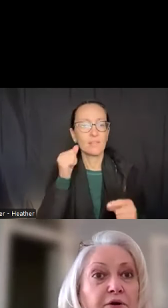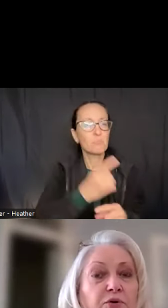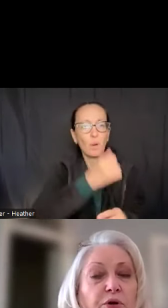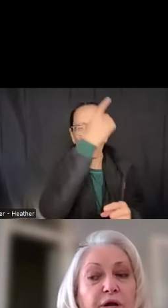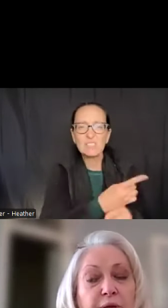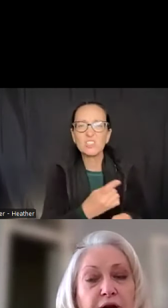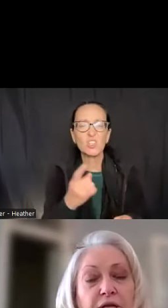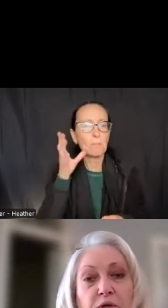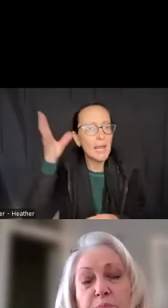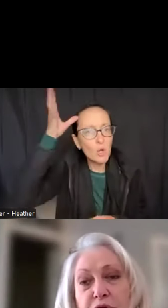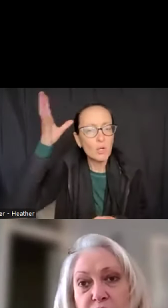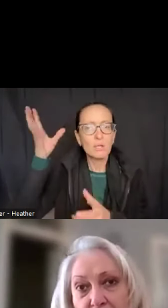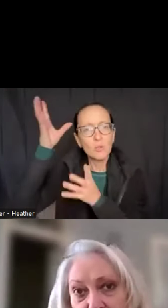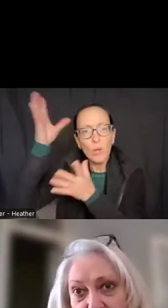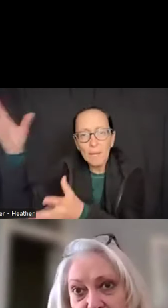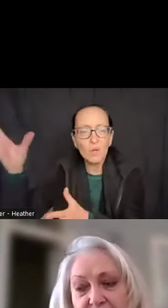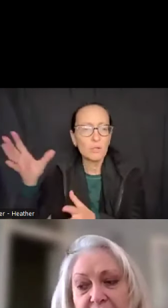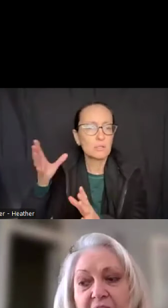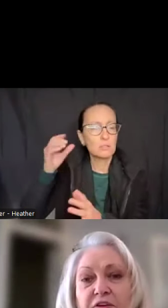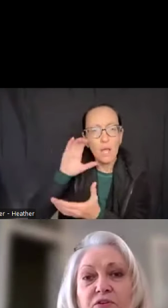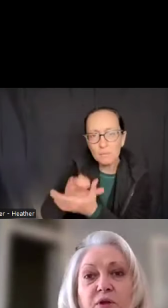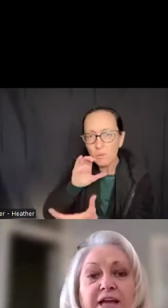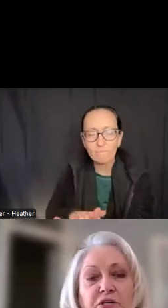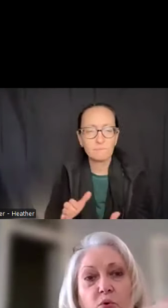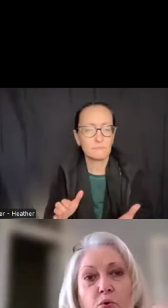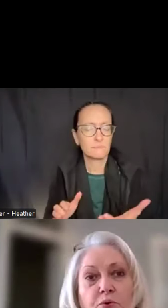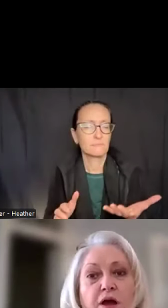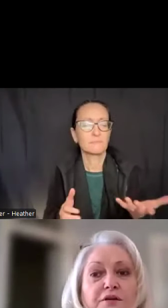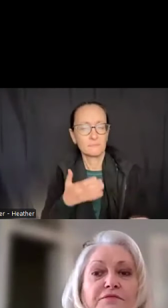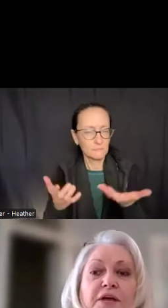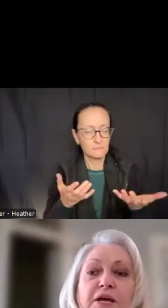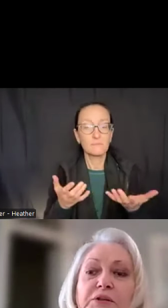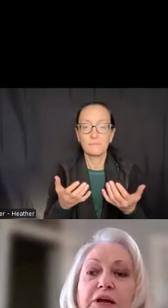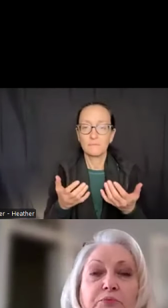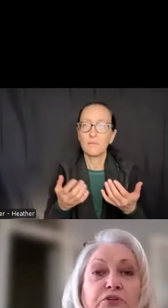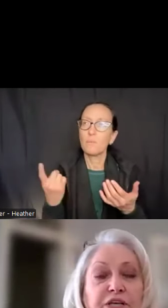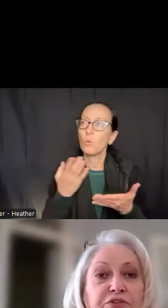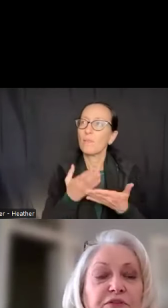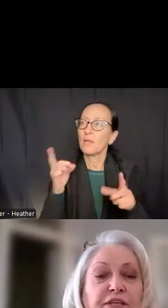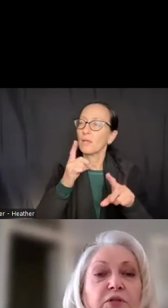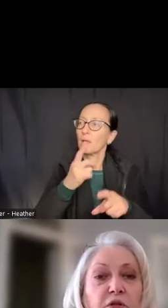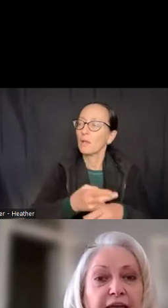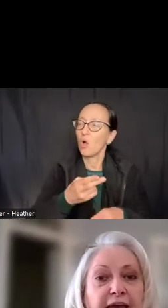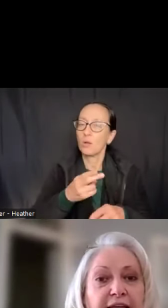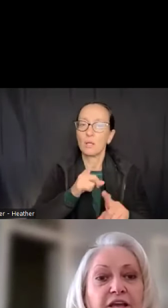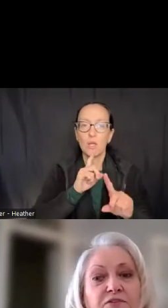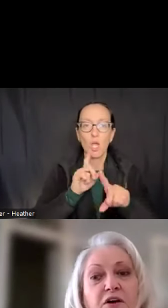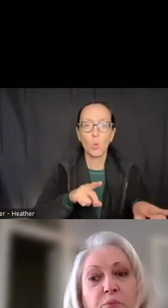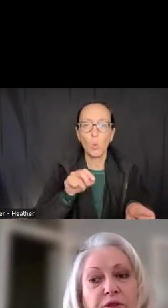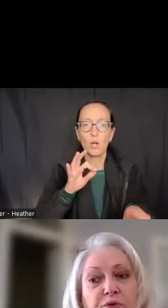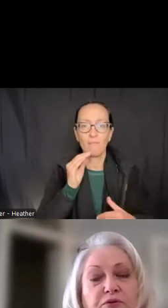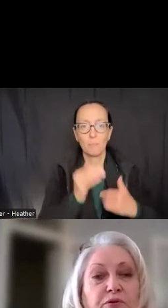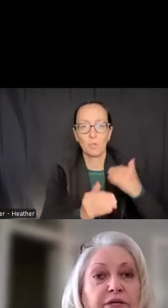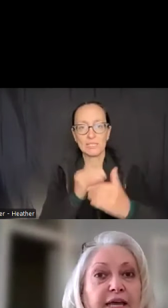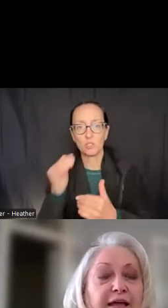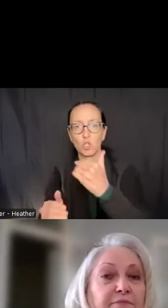be a parent or a grandparent, it could be your spouse. There's actually an order of procedure for them to look at, and it goes all the